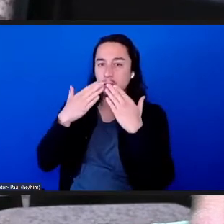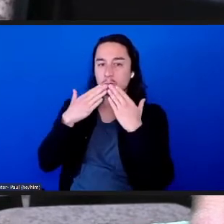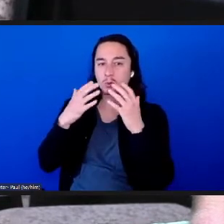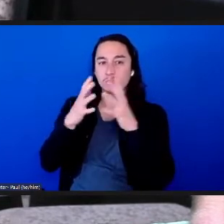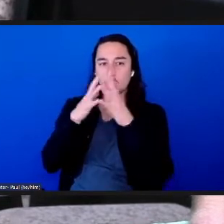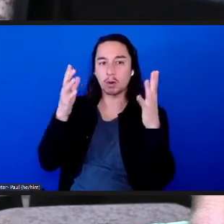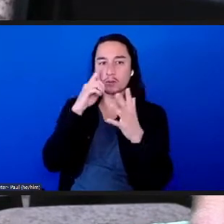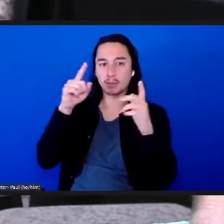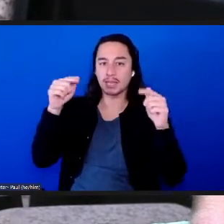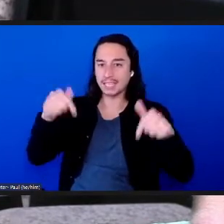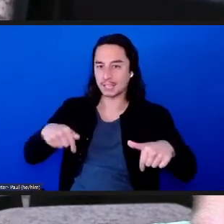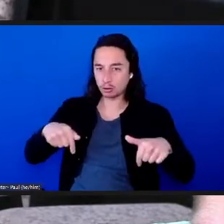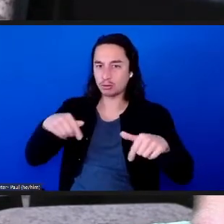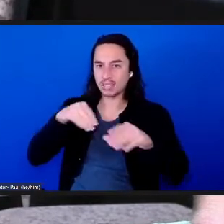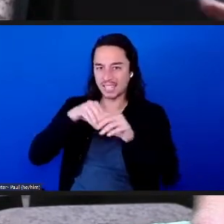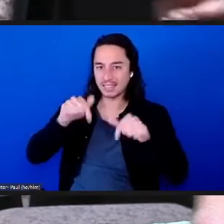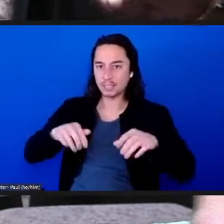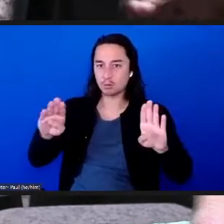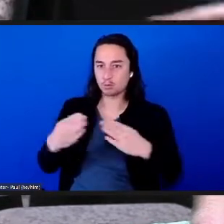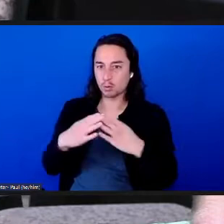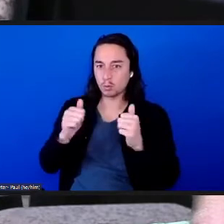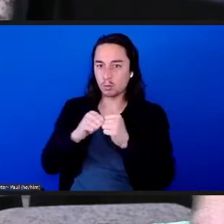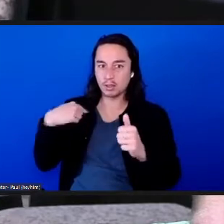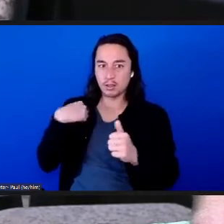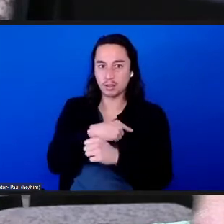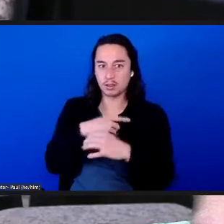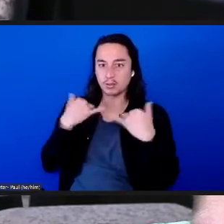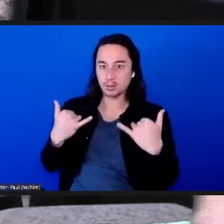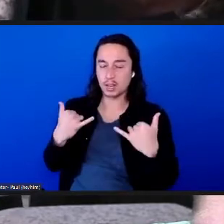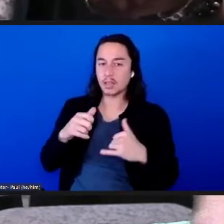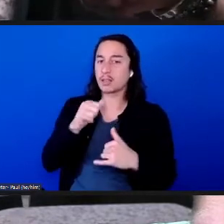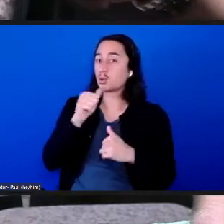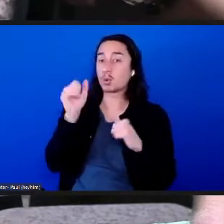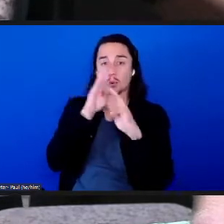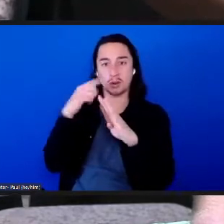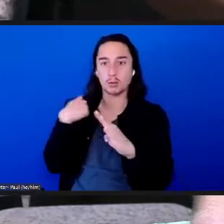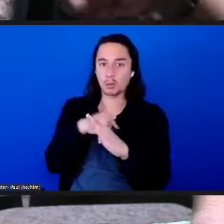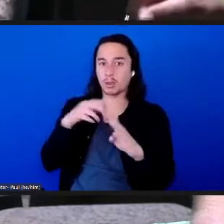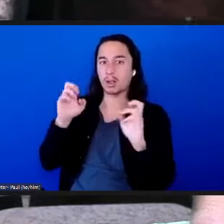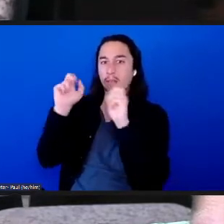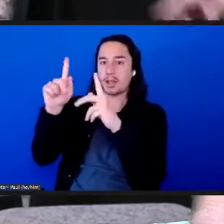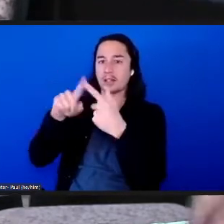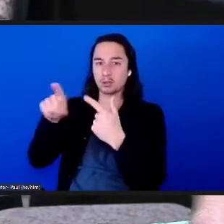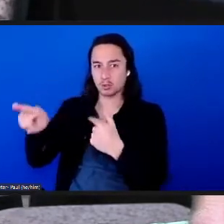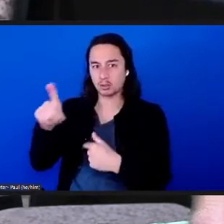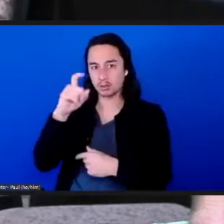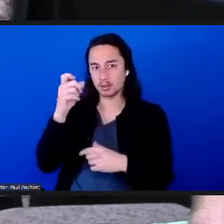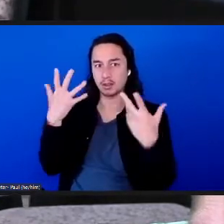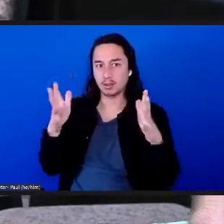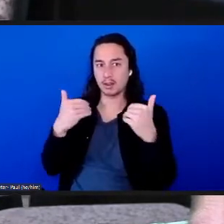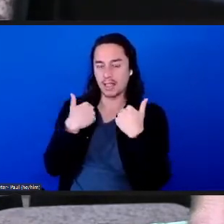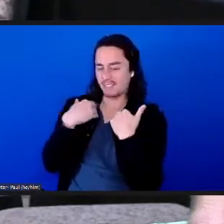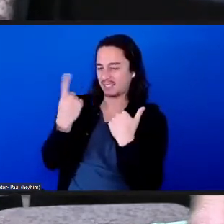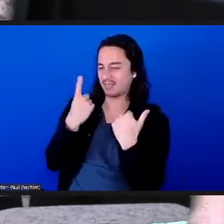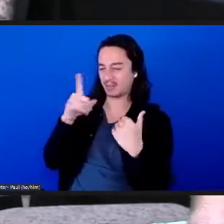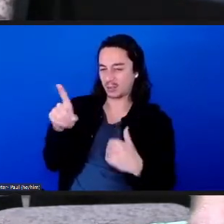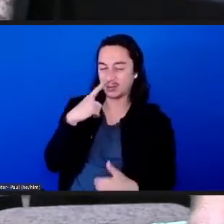this room with us today. And don't worry, we're gonna come back to you, because I've already planned, I got some stuff.